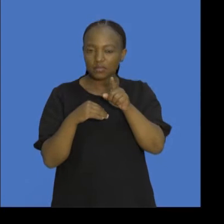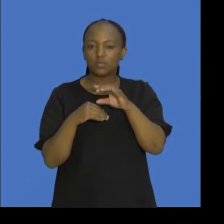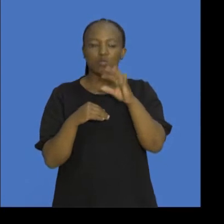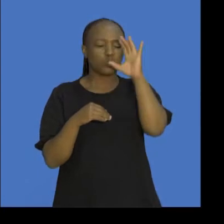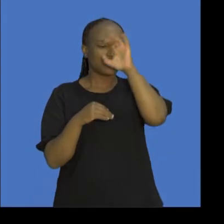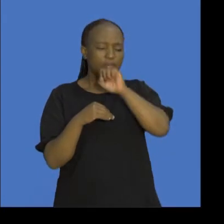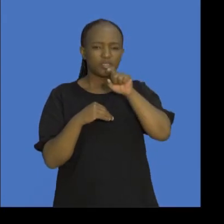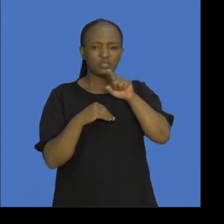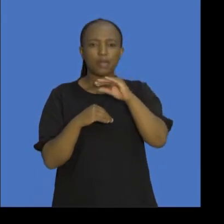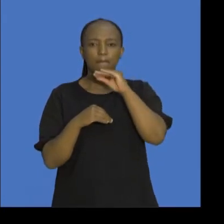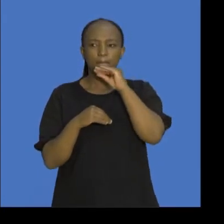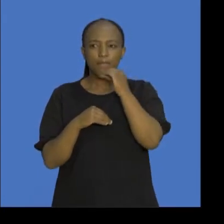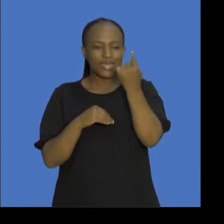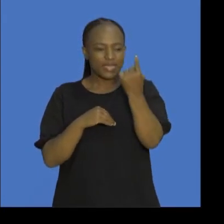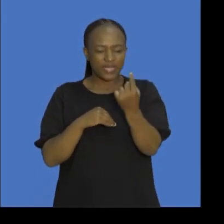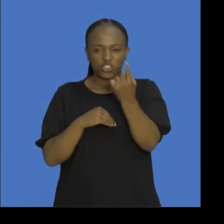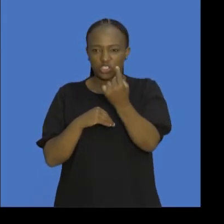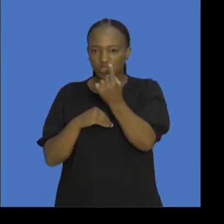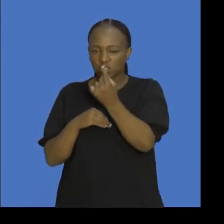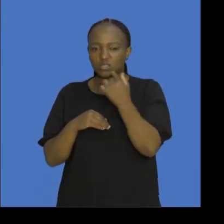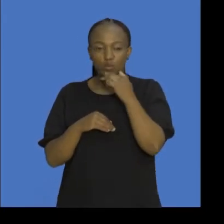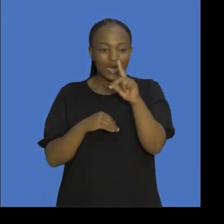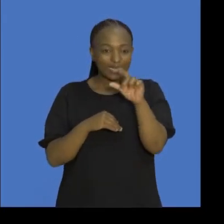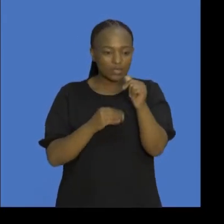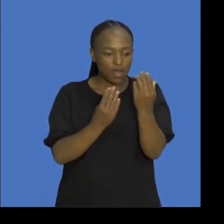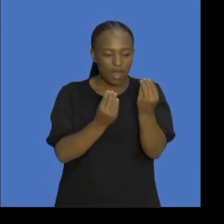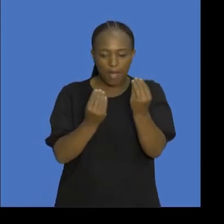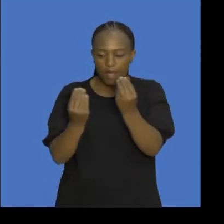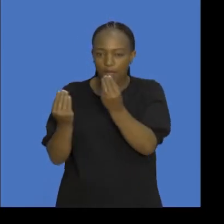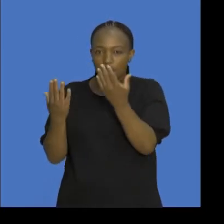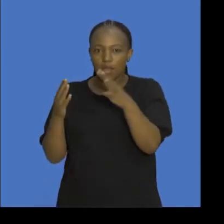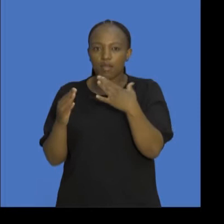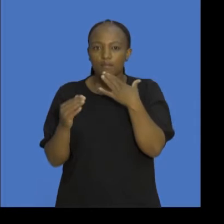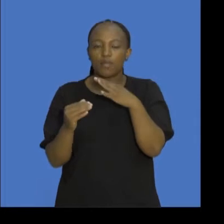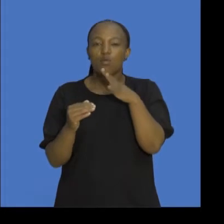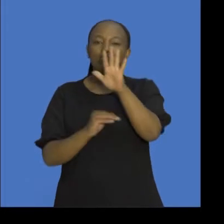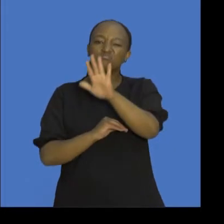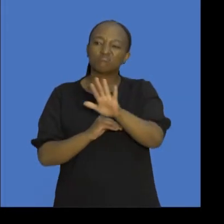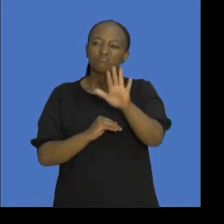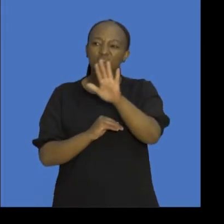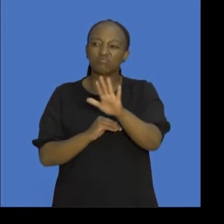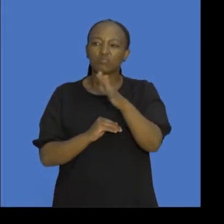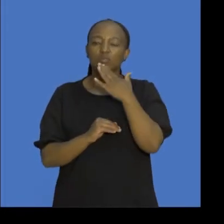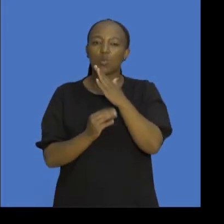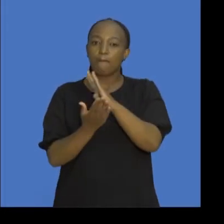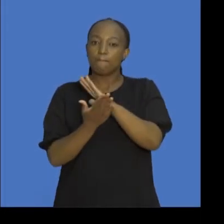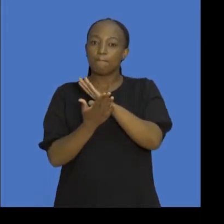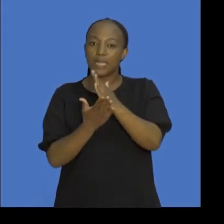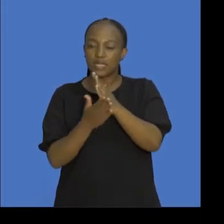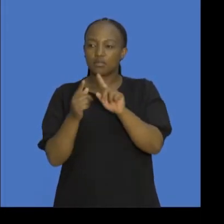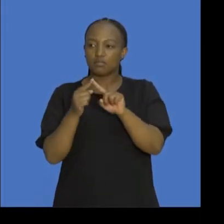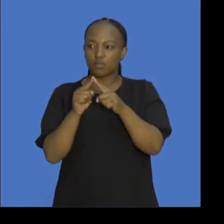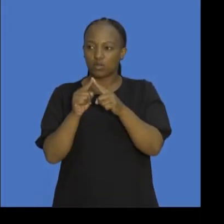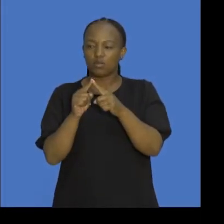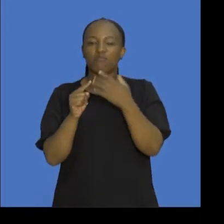each of the raw data value takes the midpoint value of